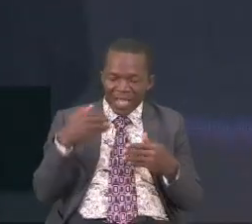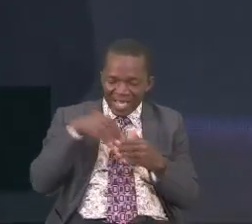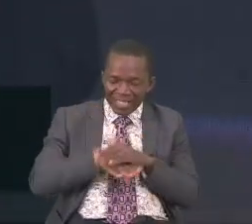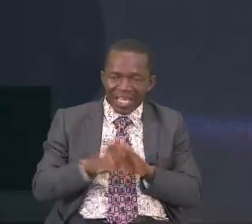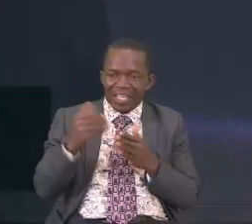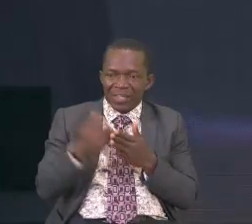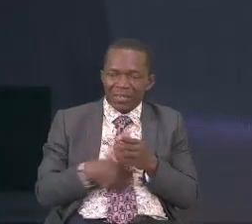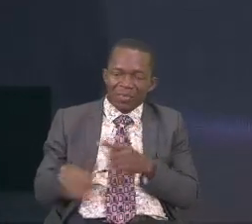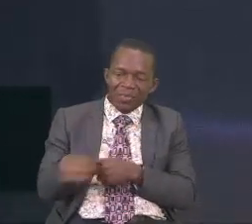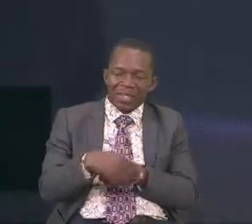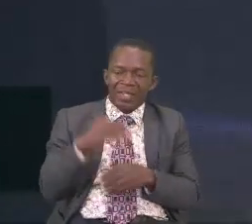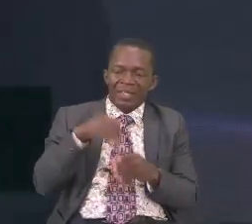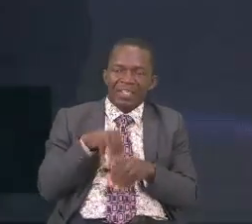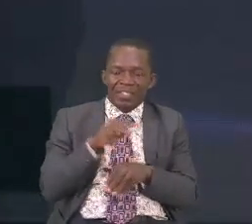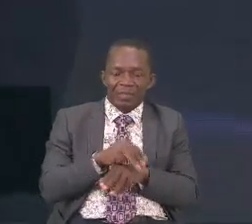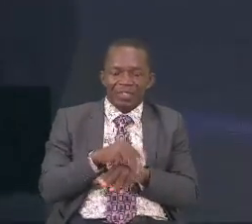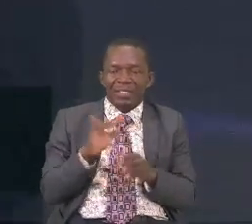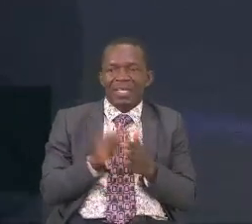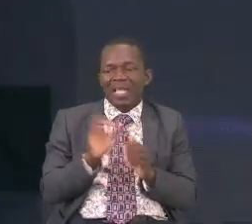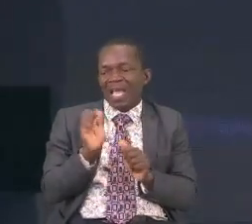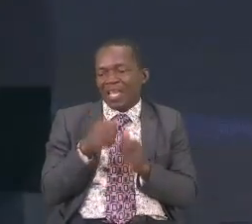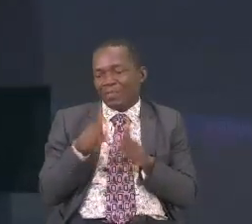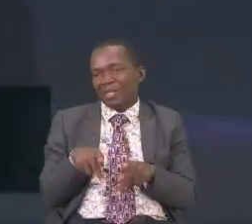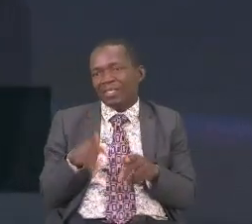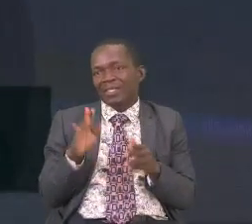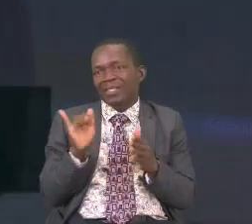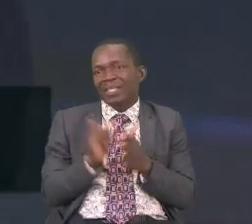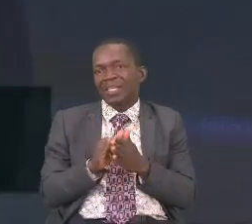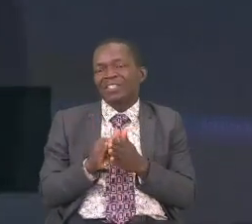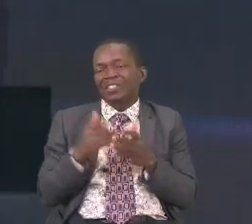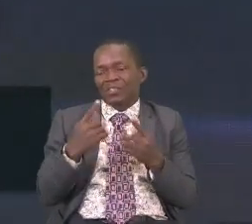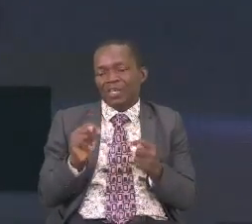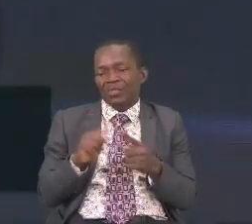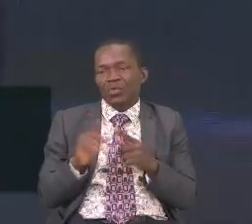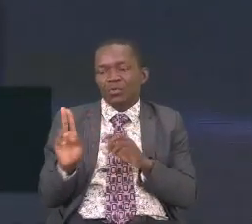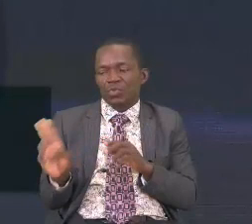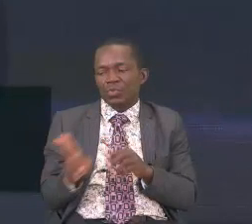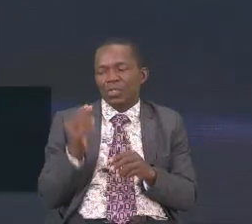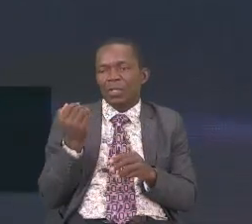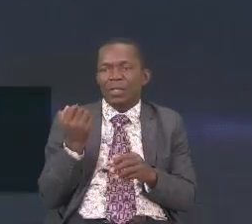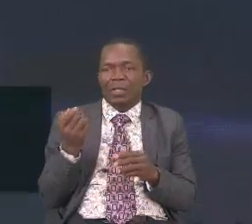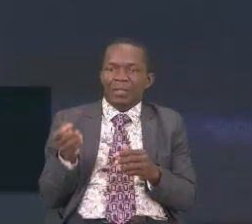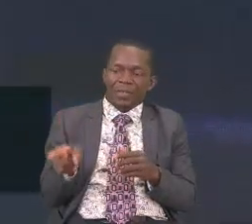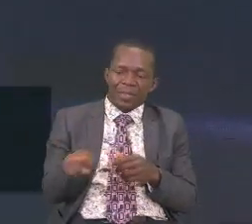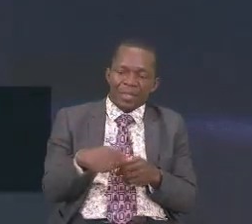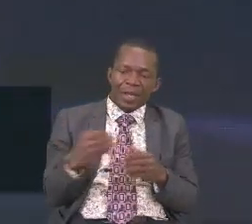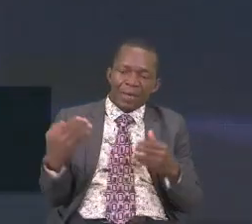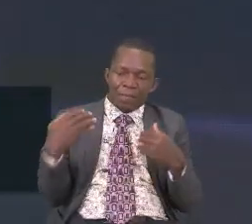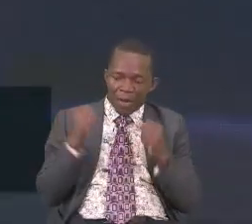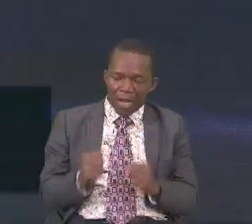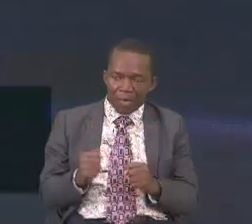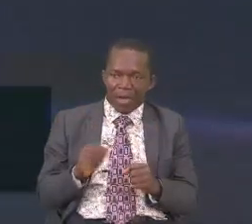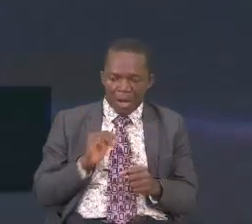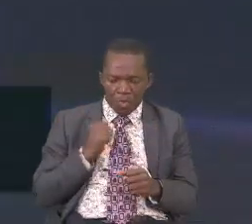the people that she tried to use that power when they confront us and we look at there were no children to shout